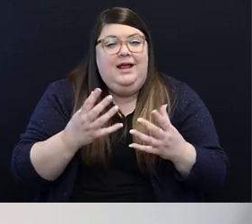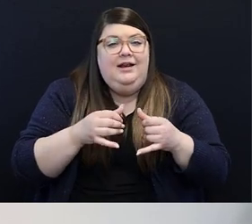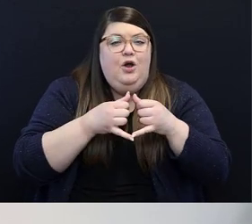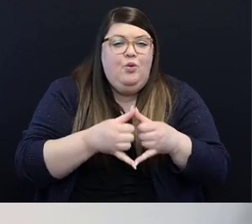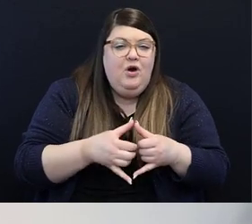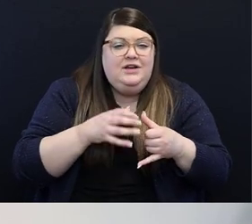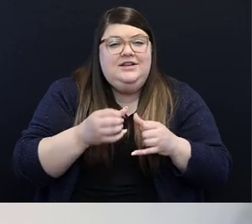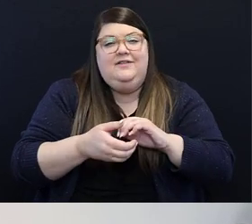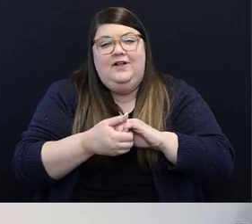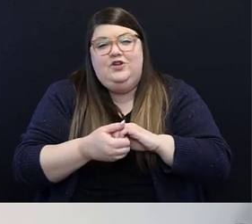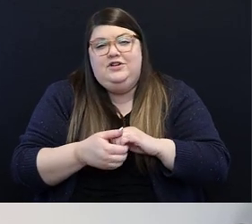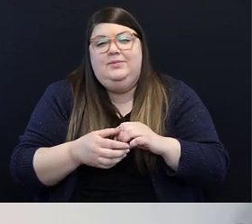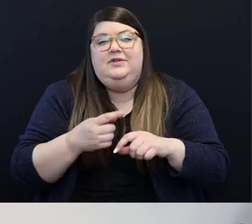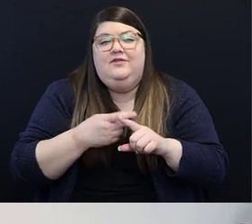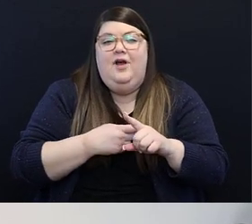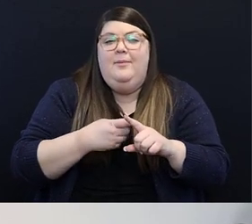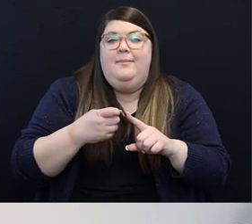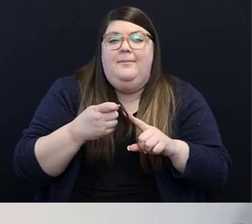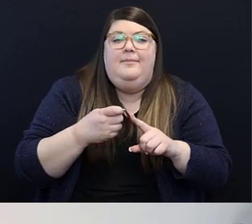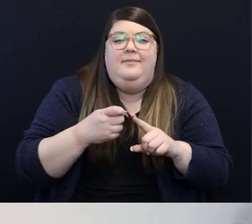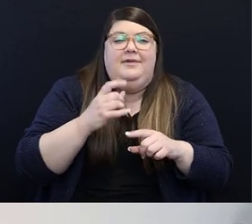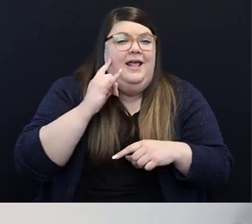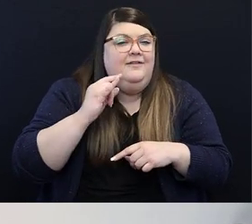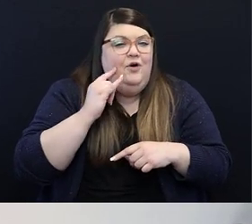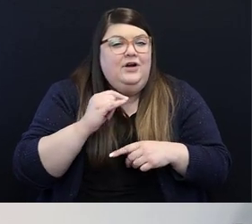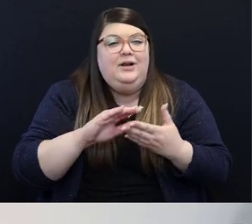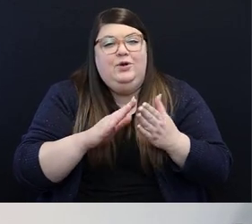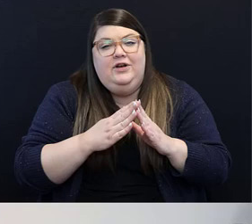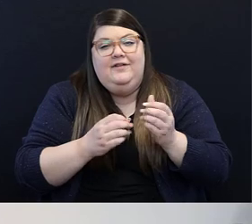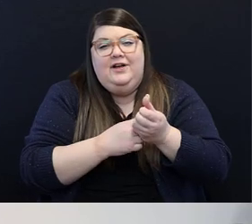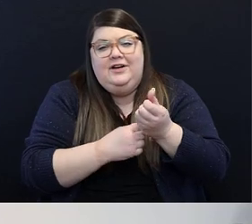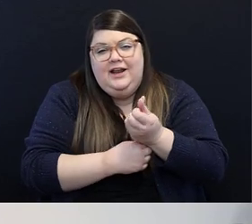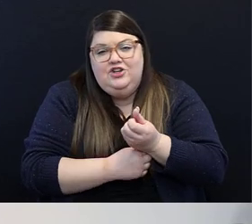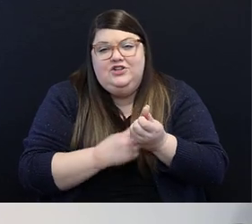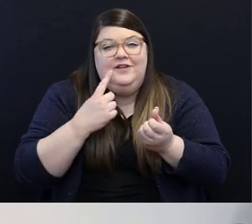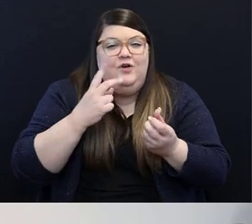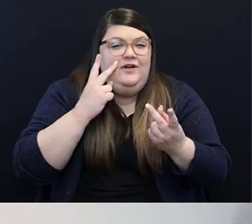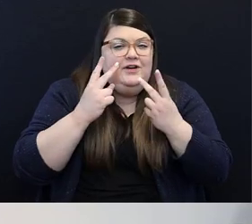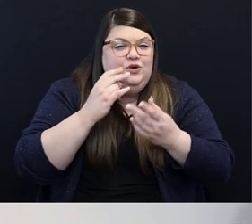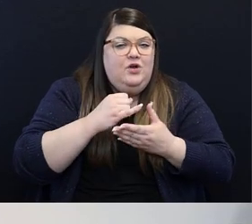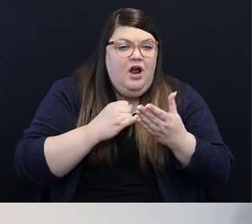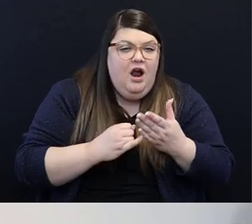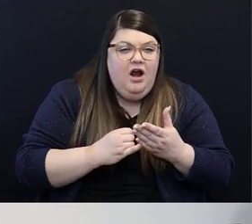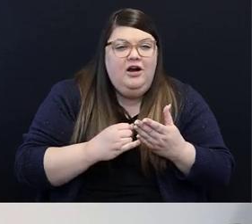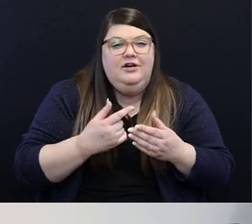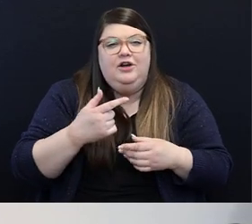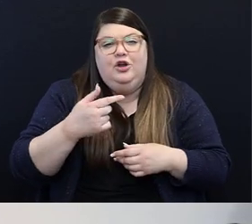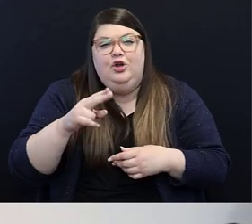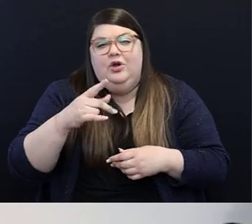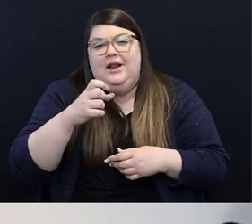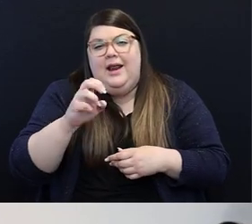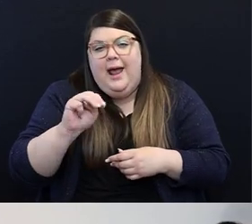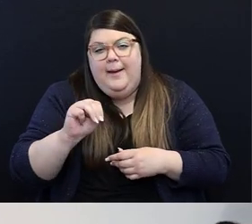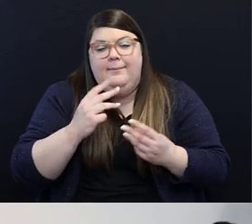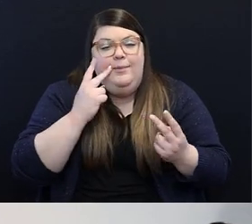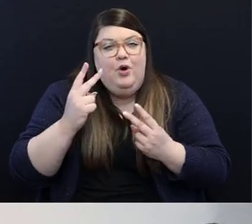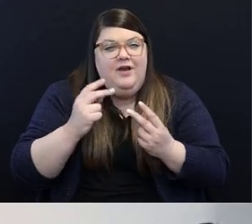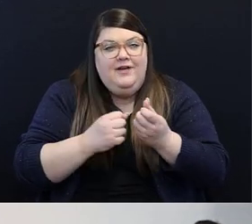Simon Guggenheim Memorial Foundation, the Lewis Comfort Tiffany Award, and Art Matters, among